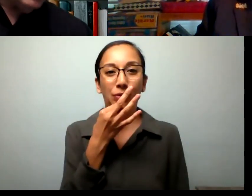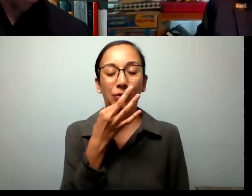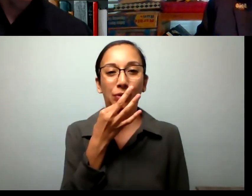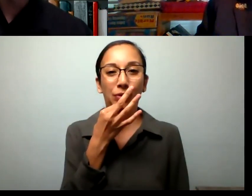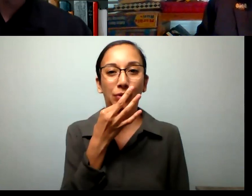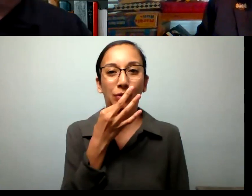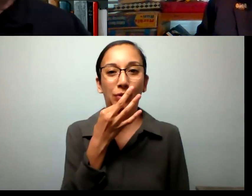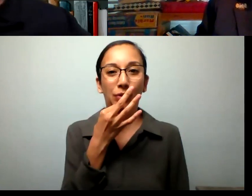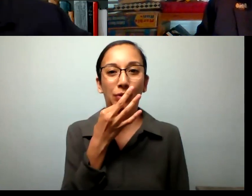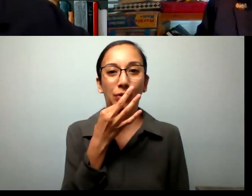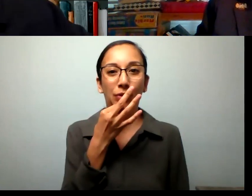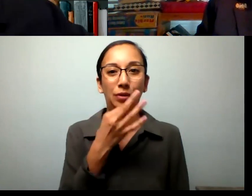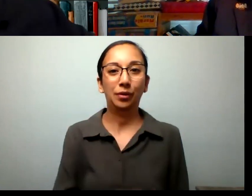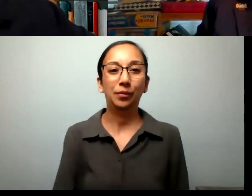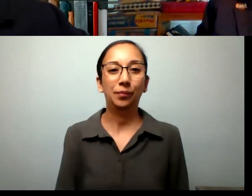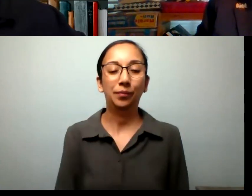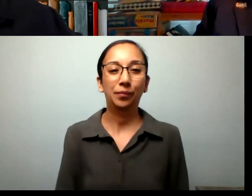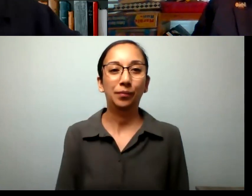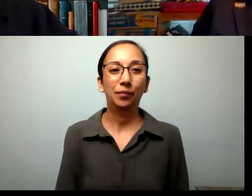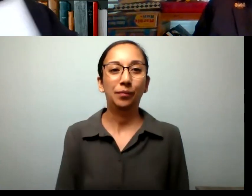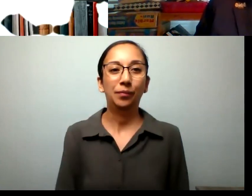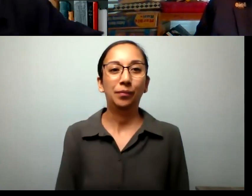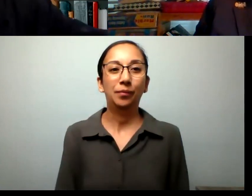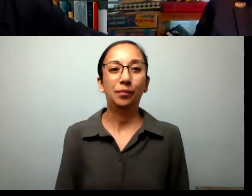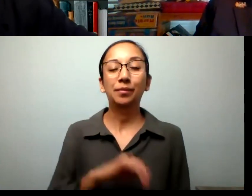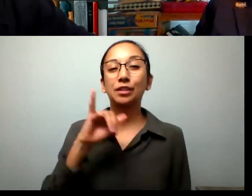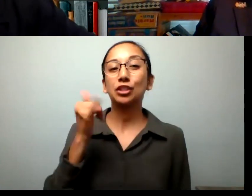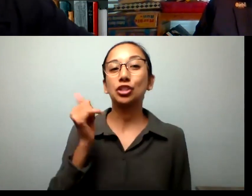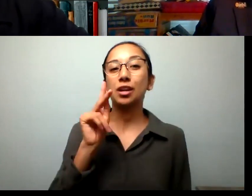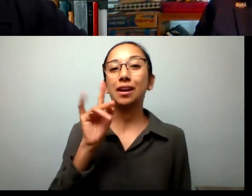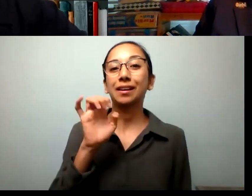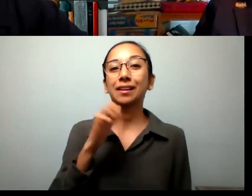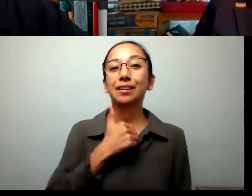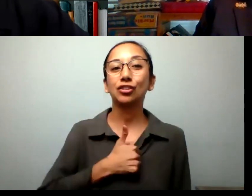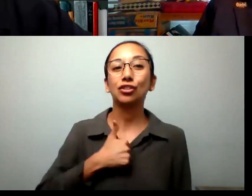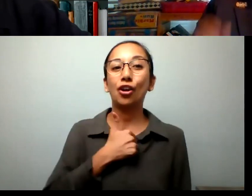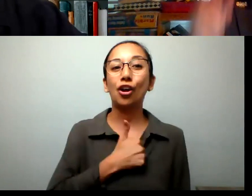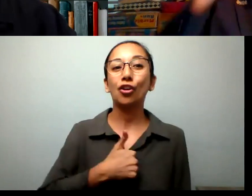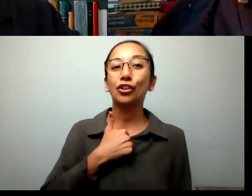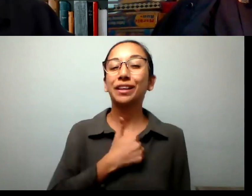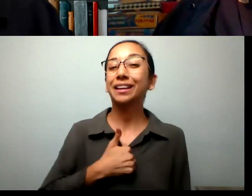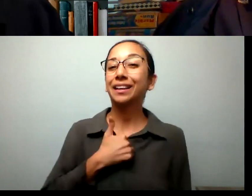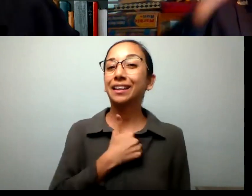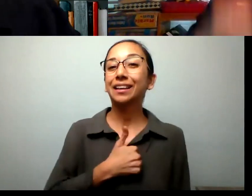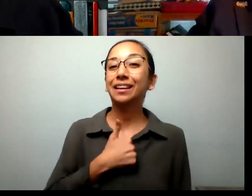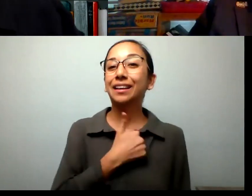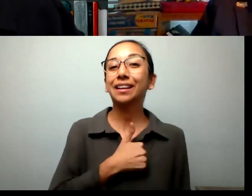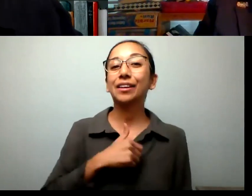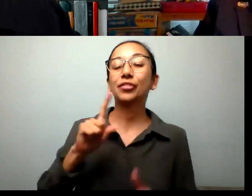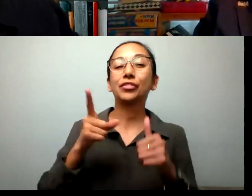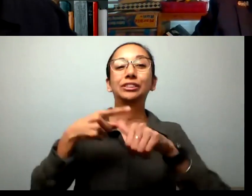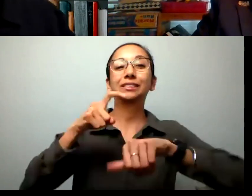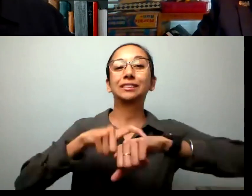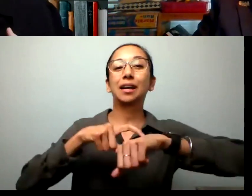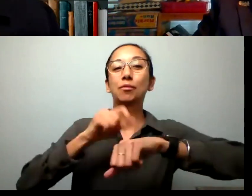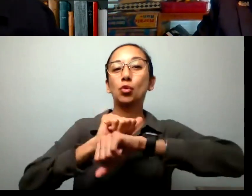605. Wait a minute. Oh, Jackie, I'm so sorry. I am so sorry. I'm first time working with